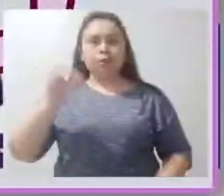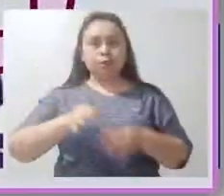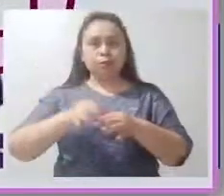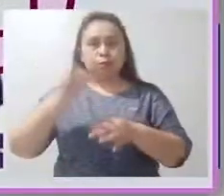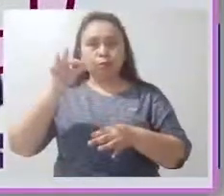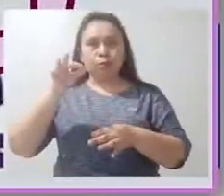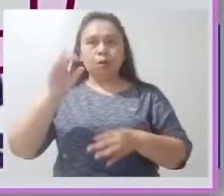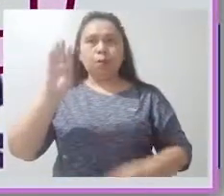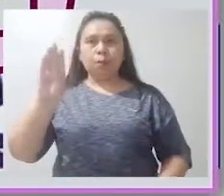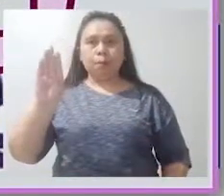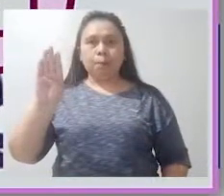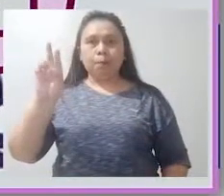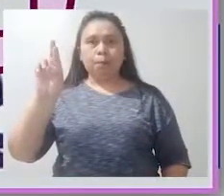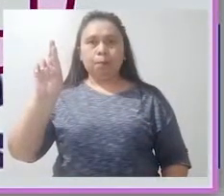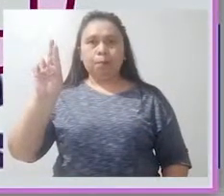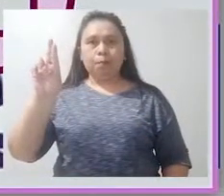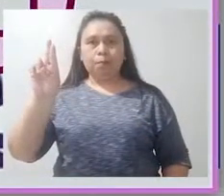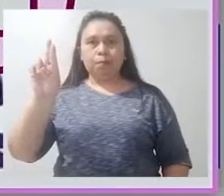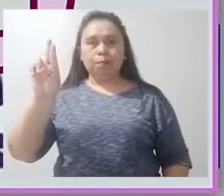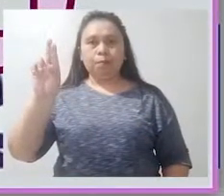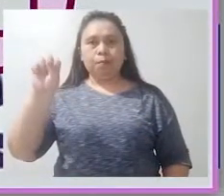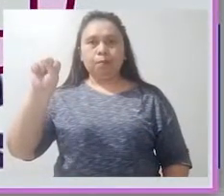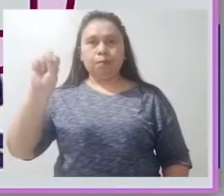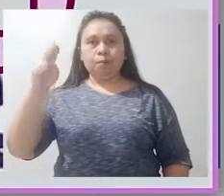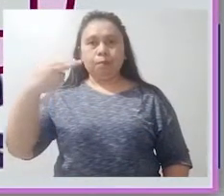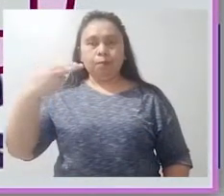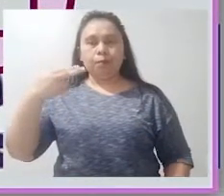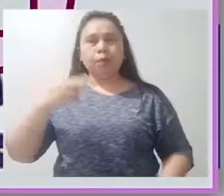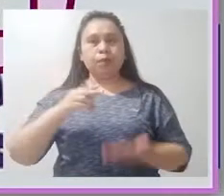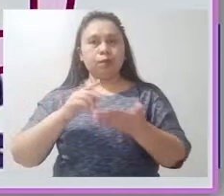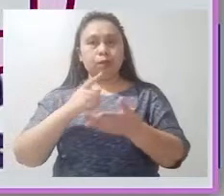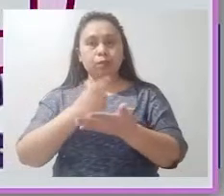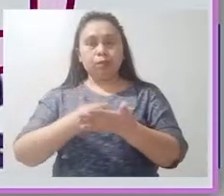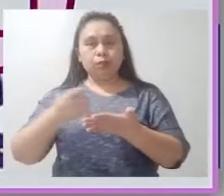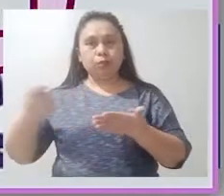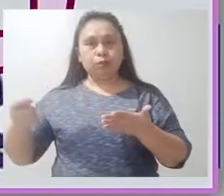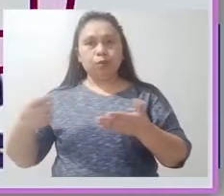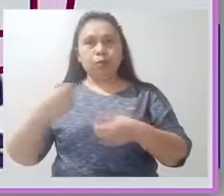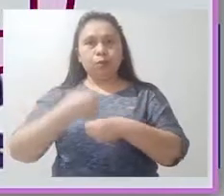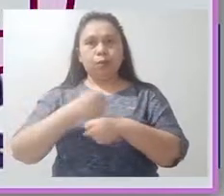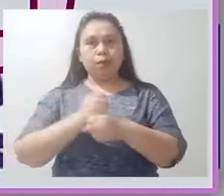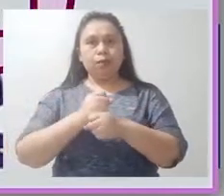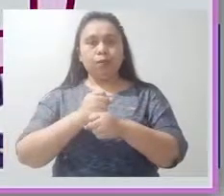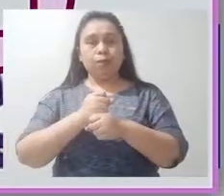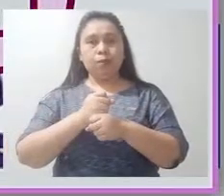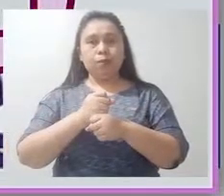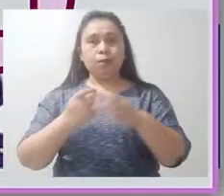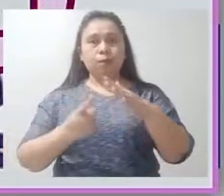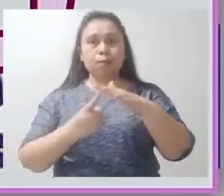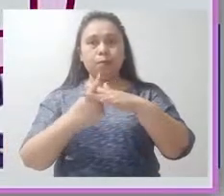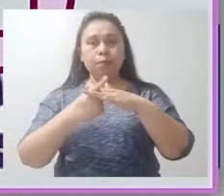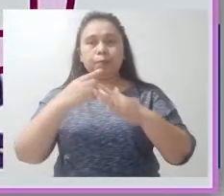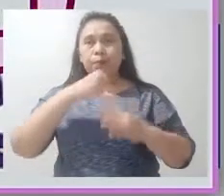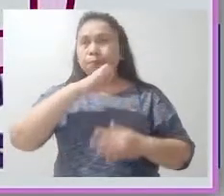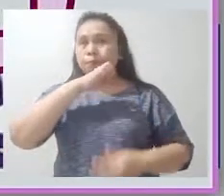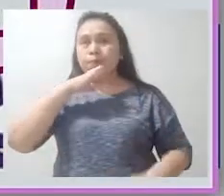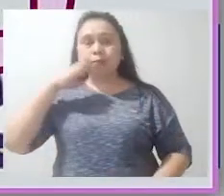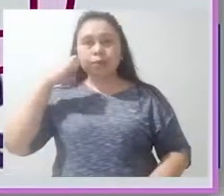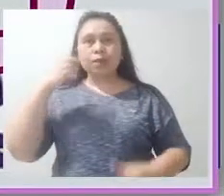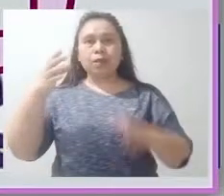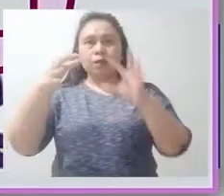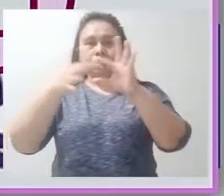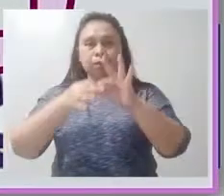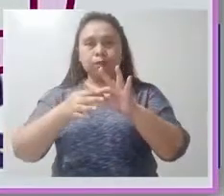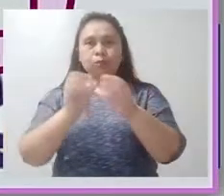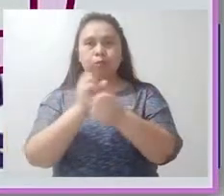brush. A test tube brush is a tool made with nylon bristles attached to a twisted